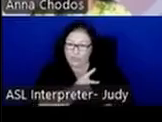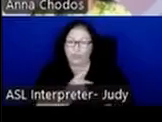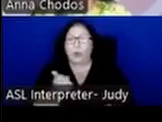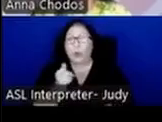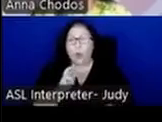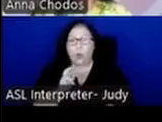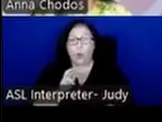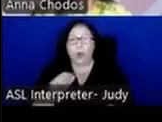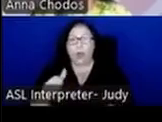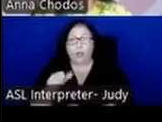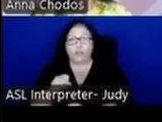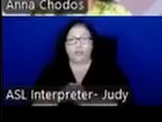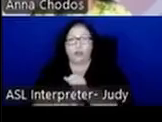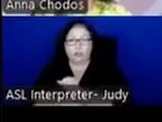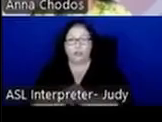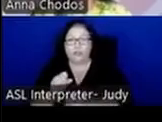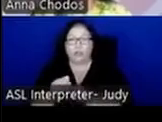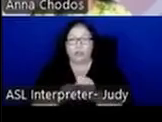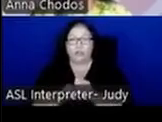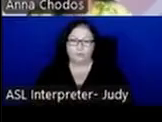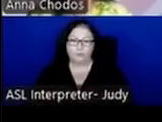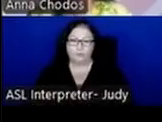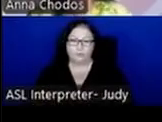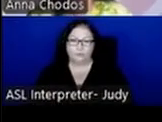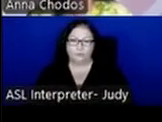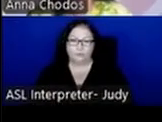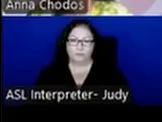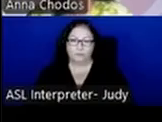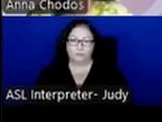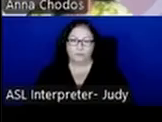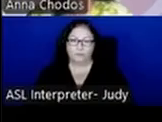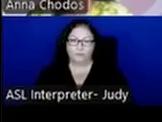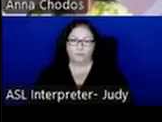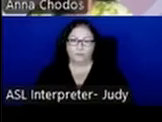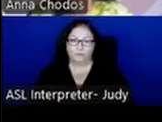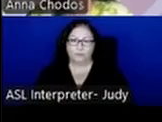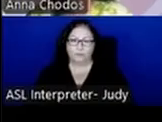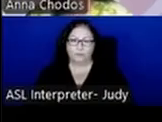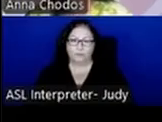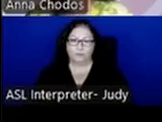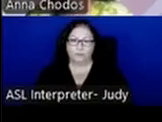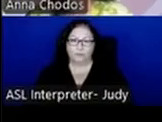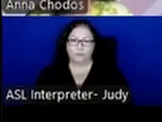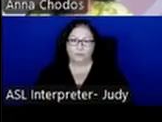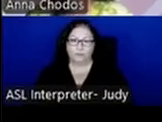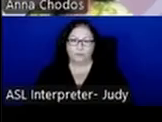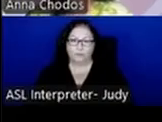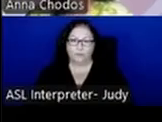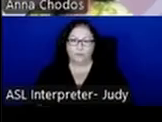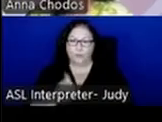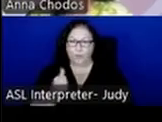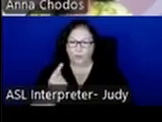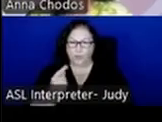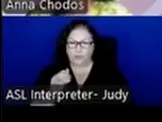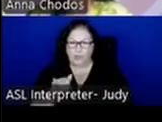insurance restrictions? So do either of you have thoughts on that one? Which one is this? The one? I know, it's hard to track because